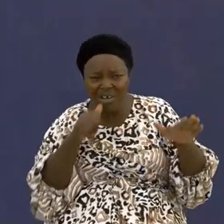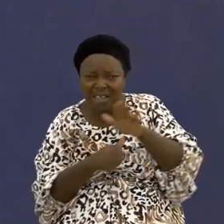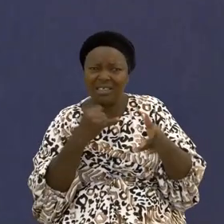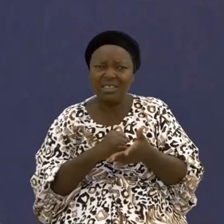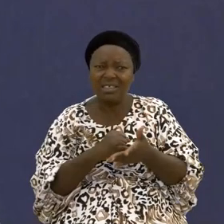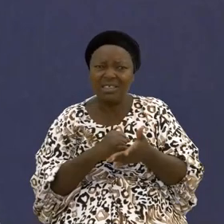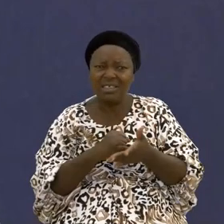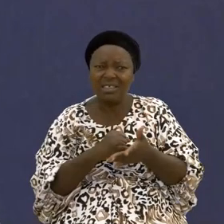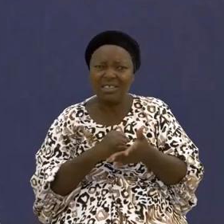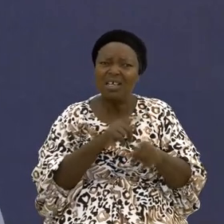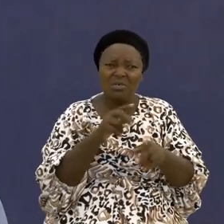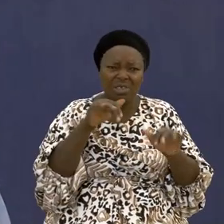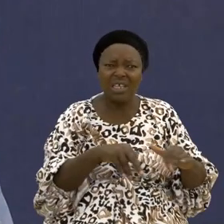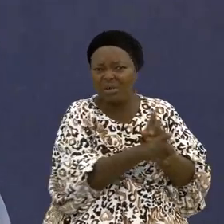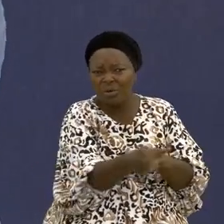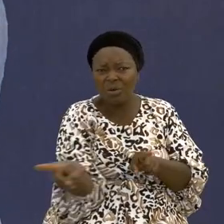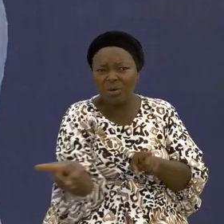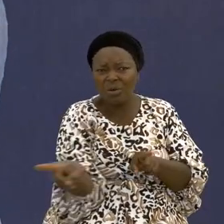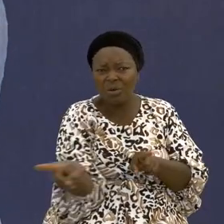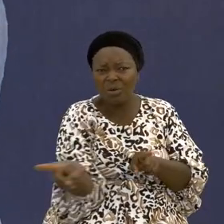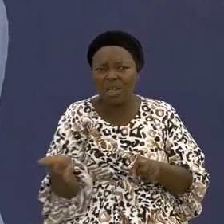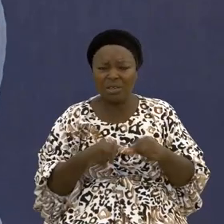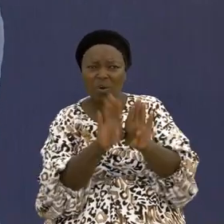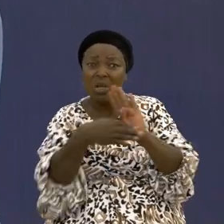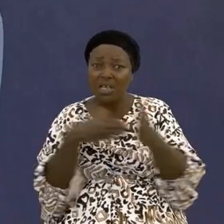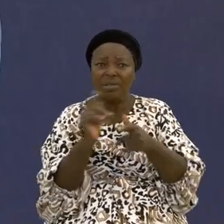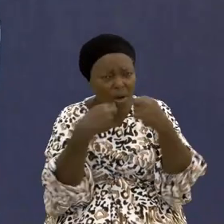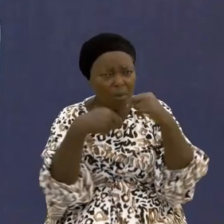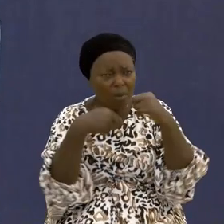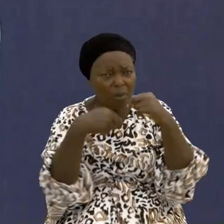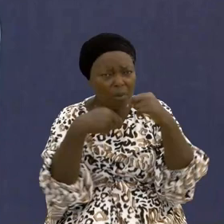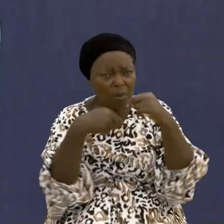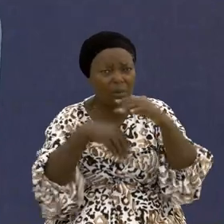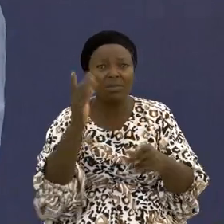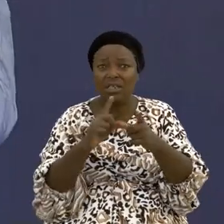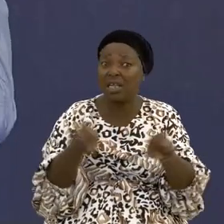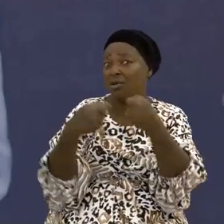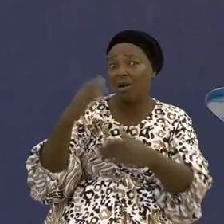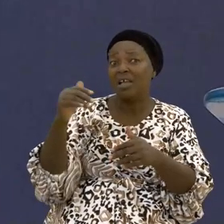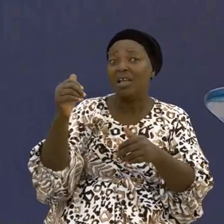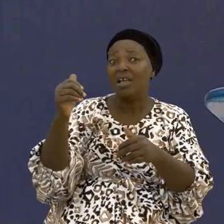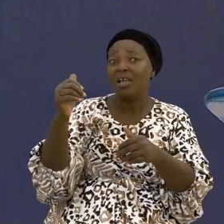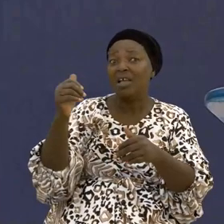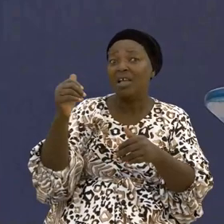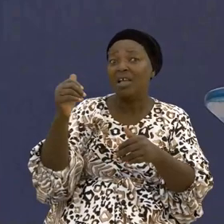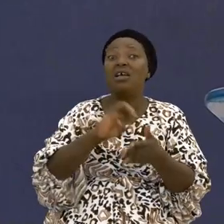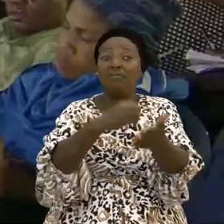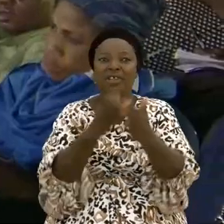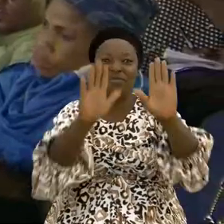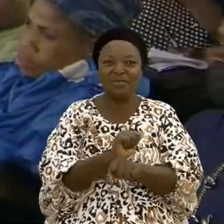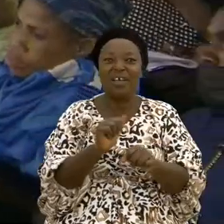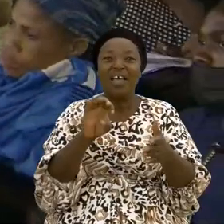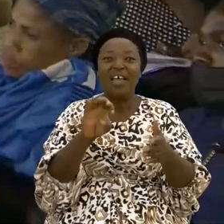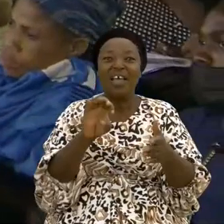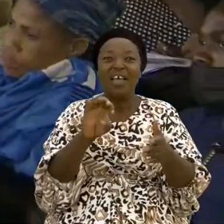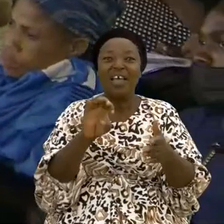corner. They didn't lock the doors against themselves. They came out, and as they came out, evident miracles,